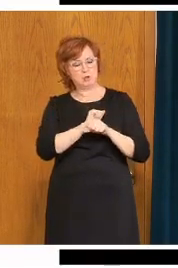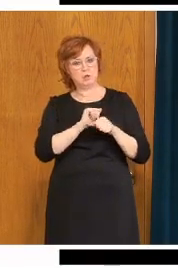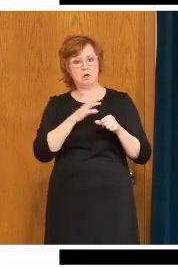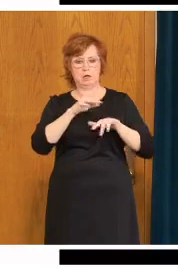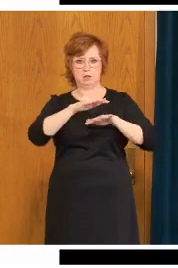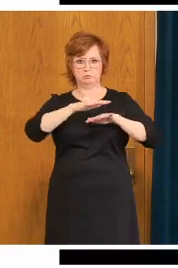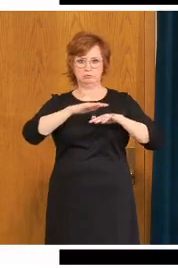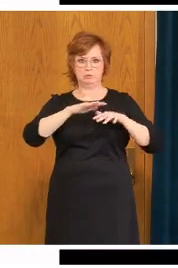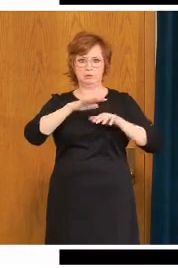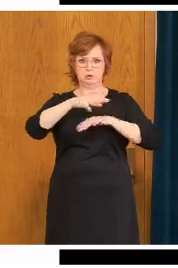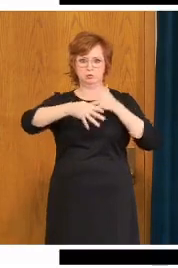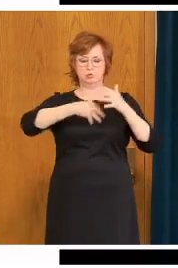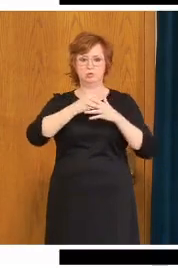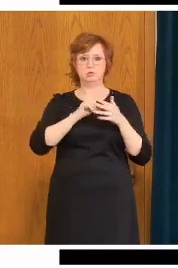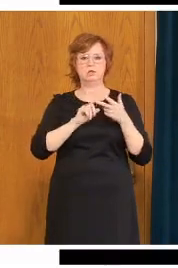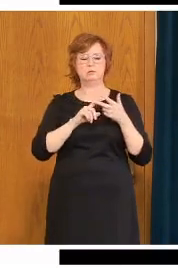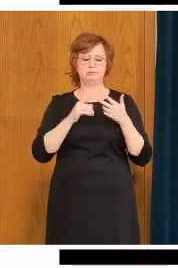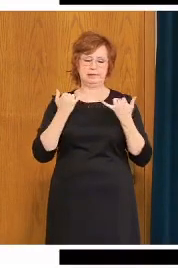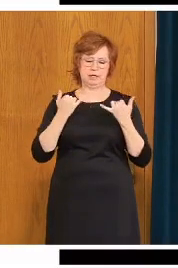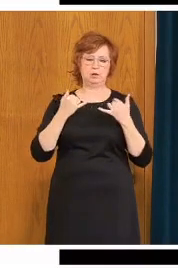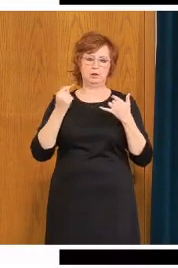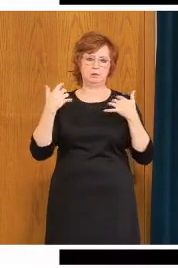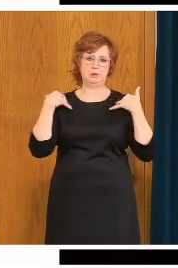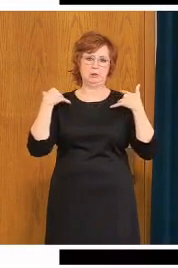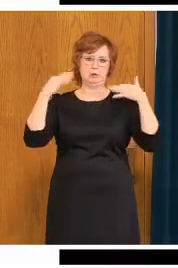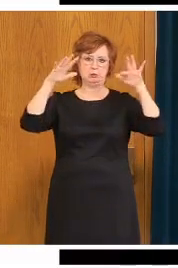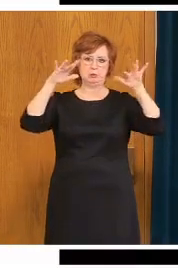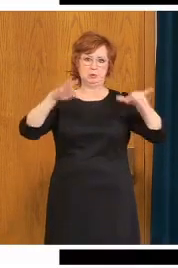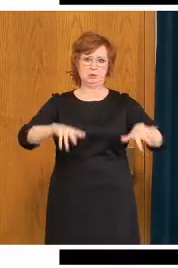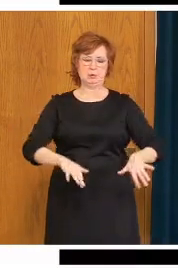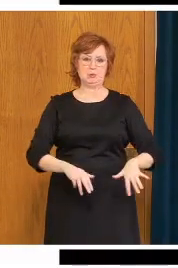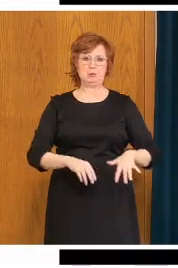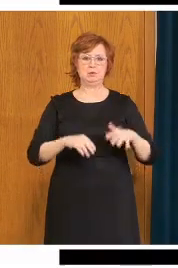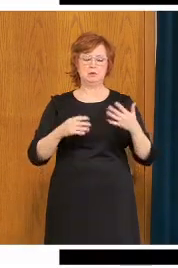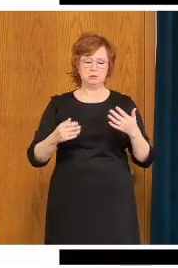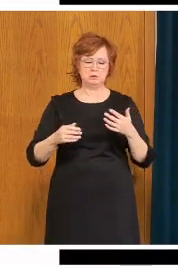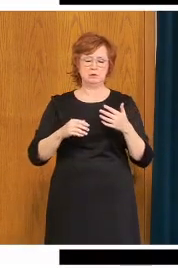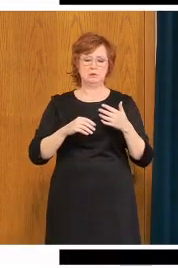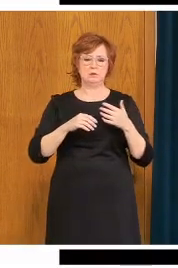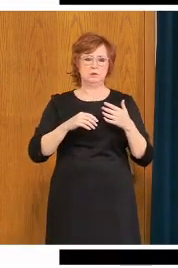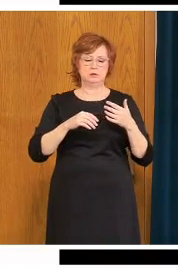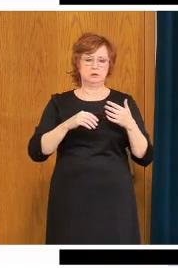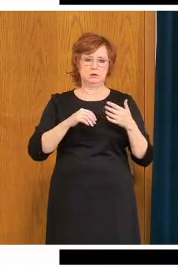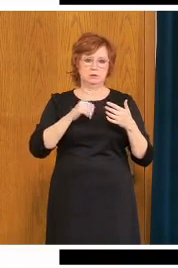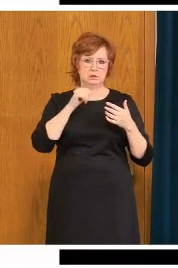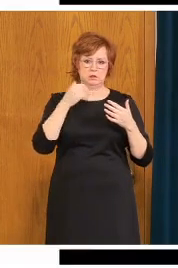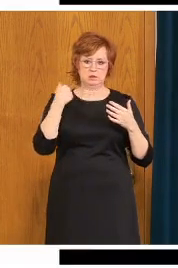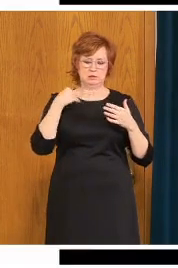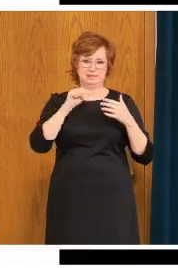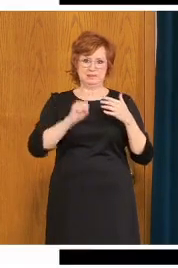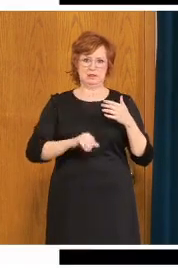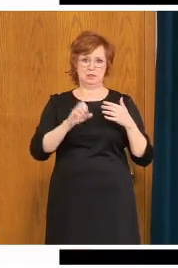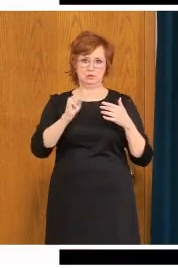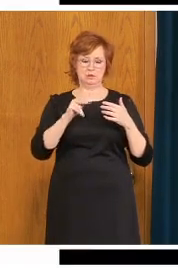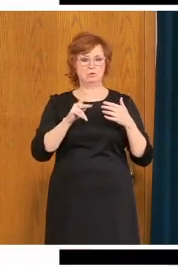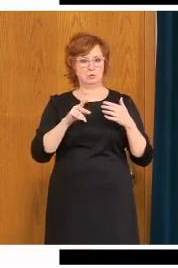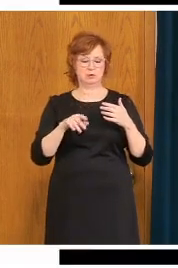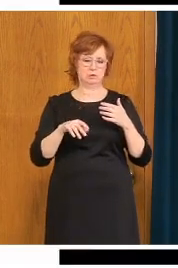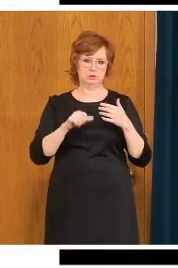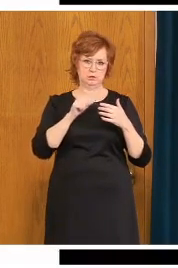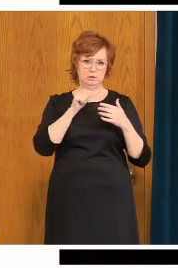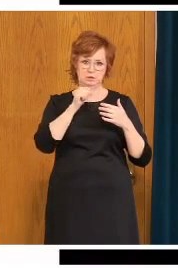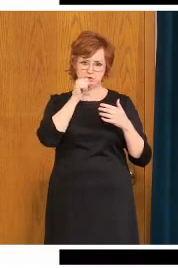indoors. We've had some, snow and some, icy roads over the south of the province, but certainly